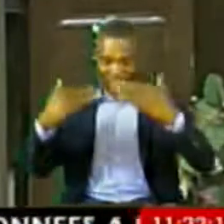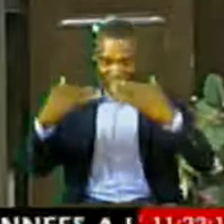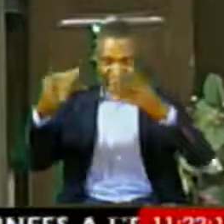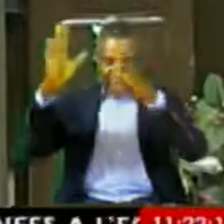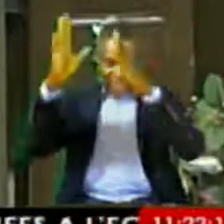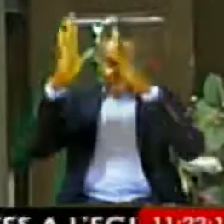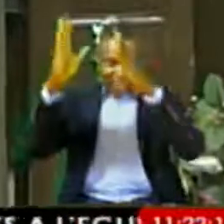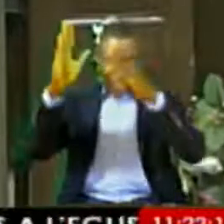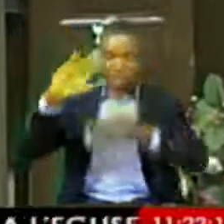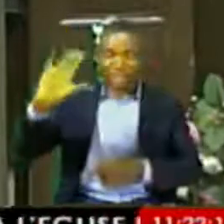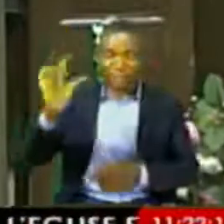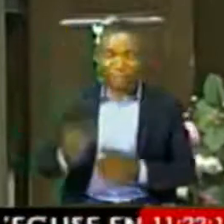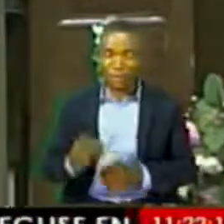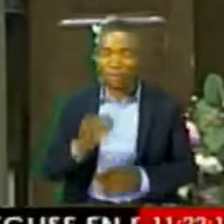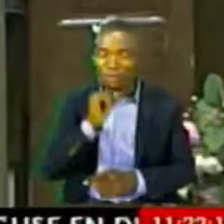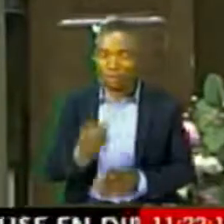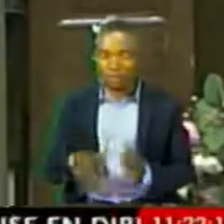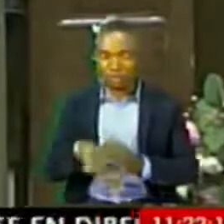Thank you, Lord.